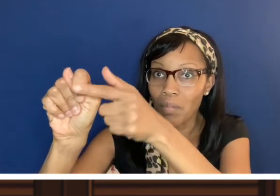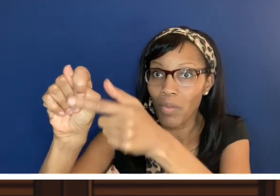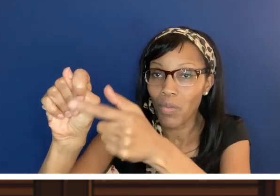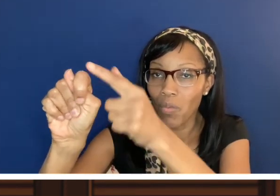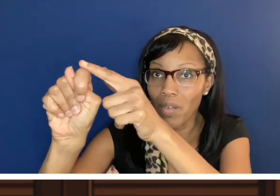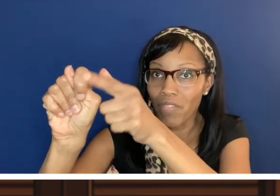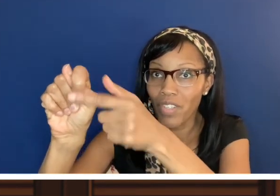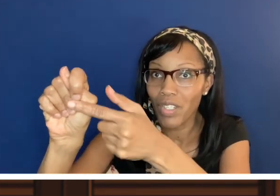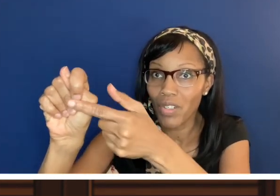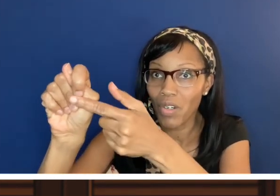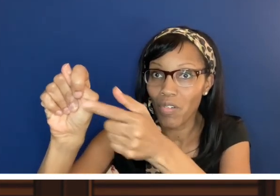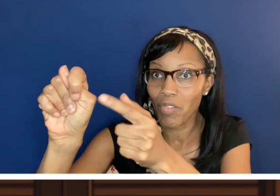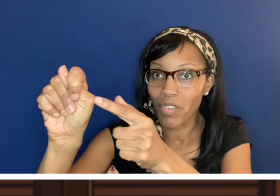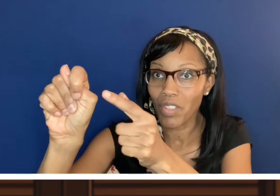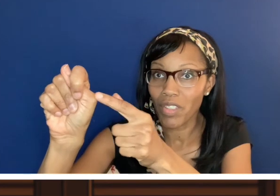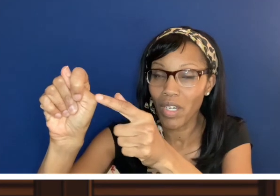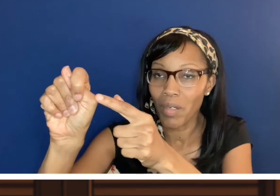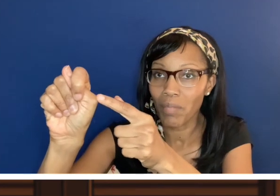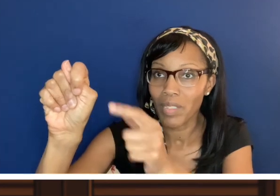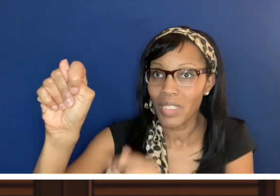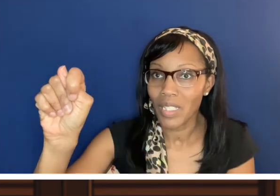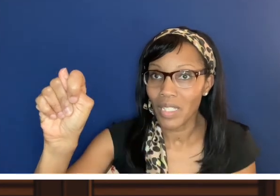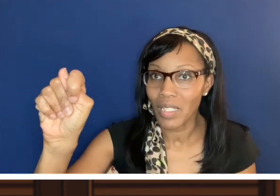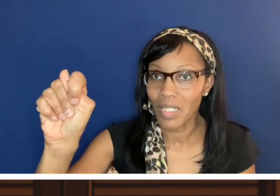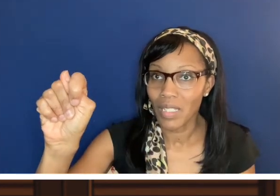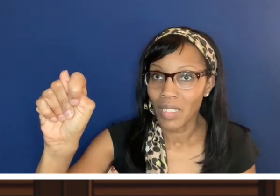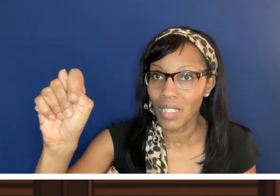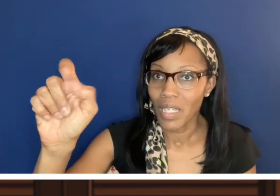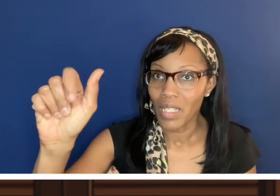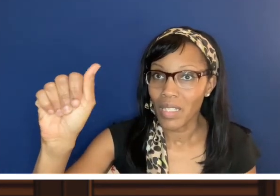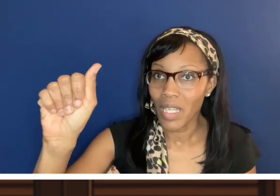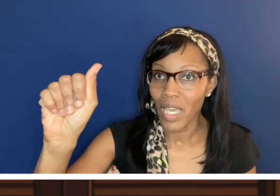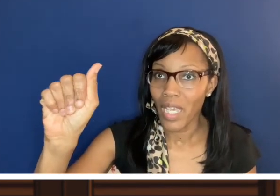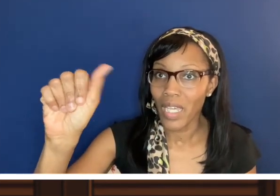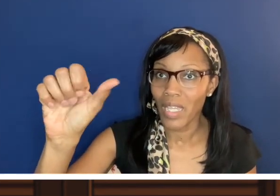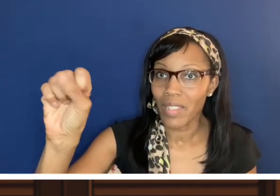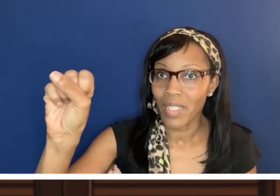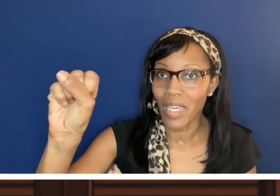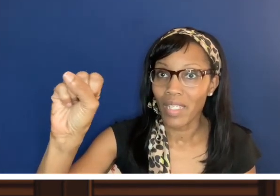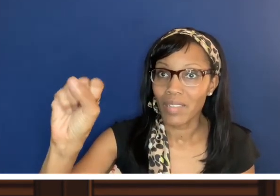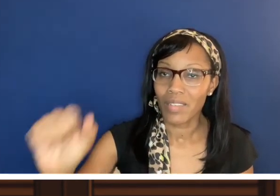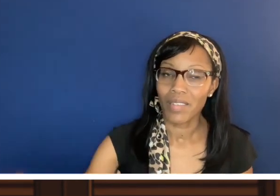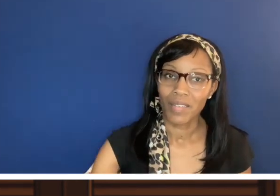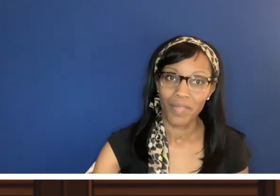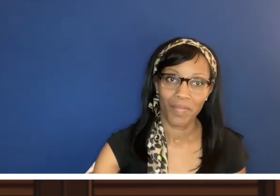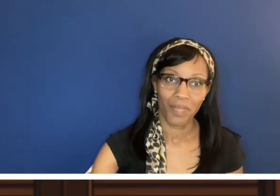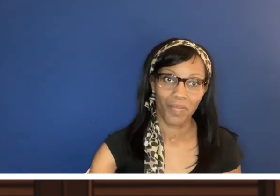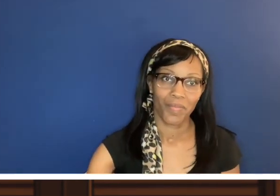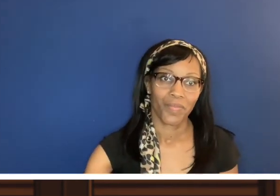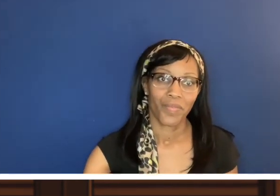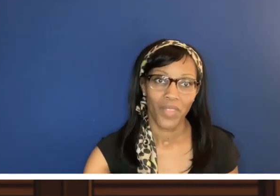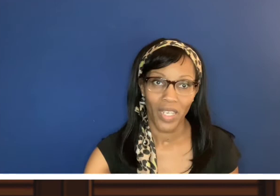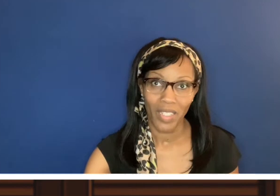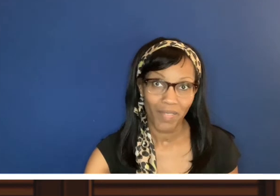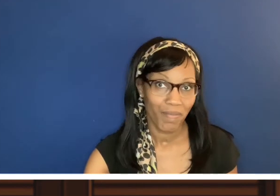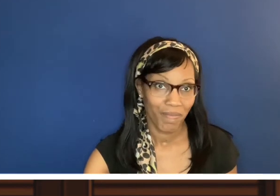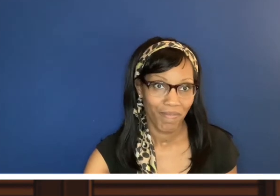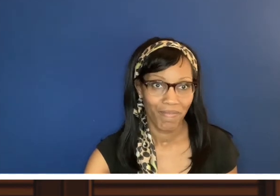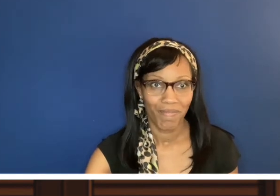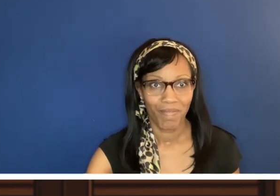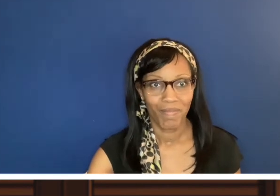1 hump or 1 finger over the thumb. T. And then A and then S. Okay?